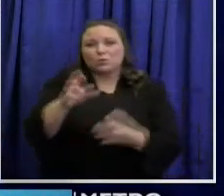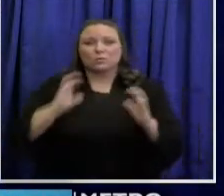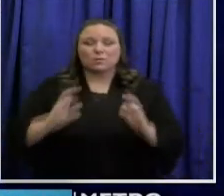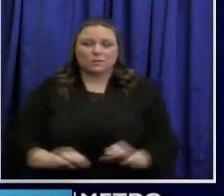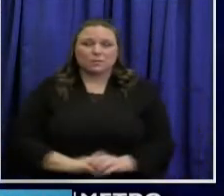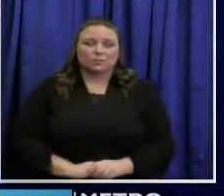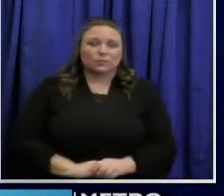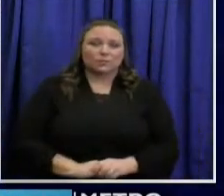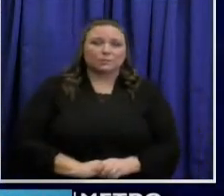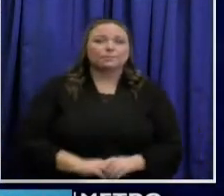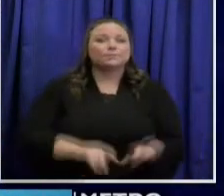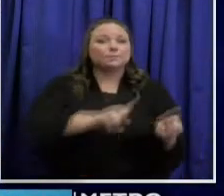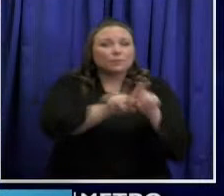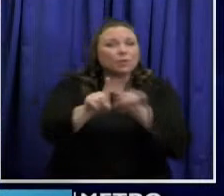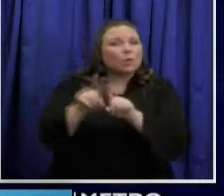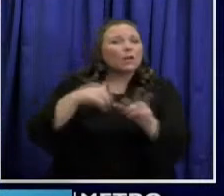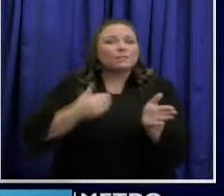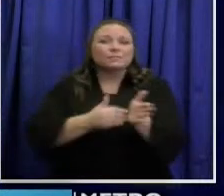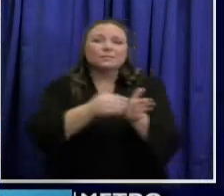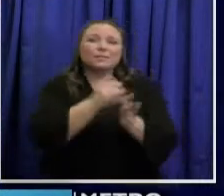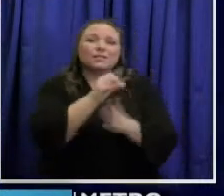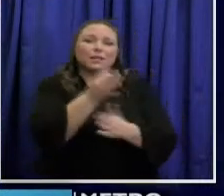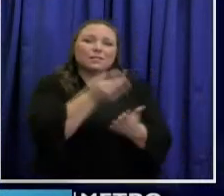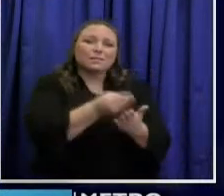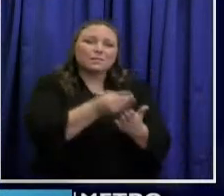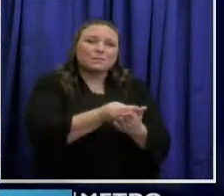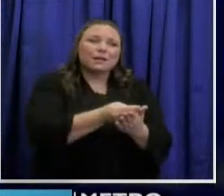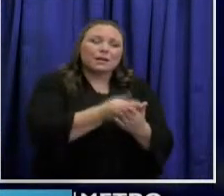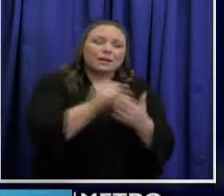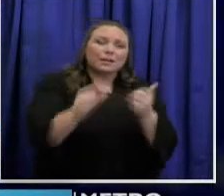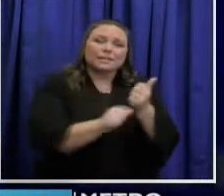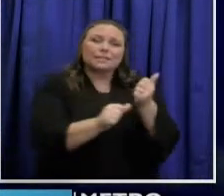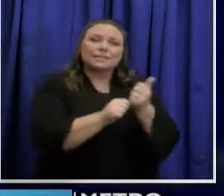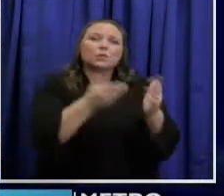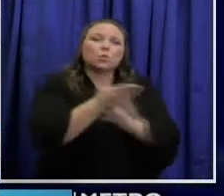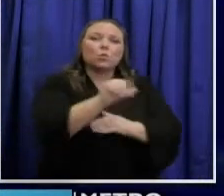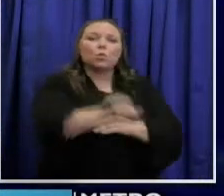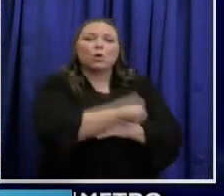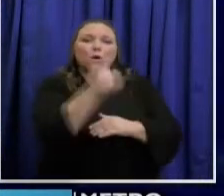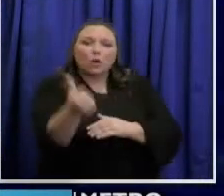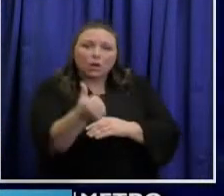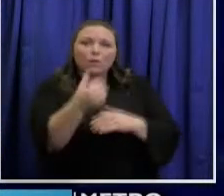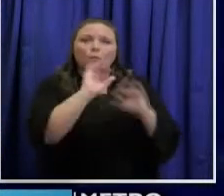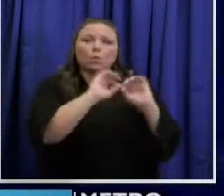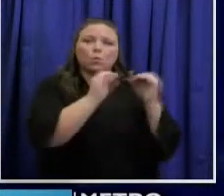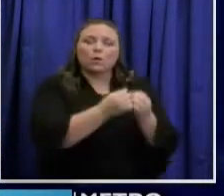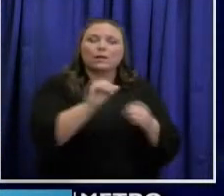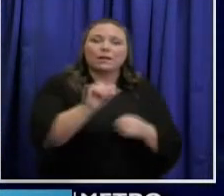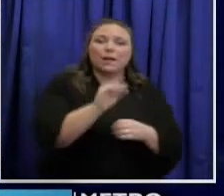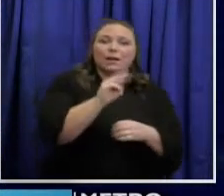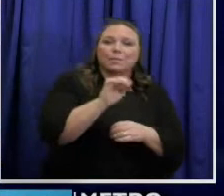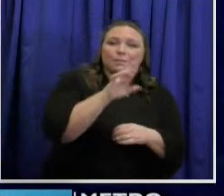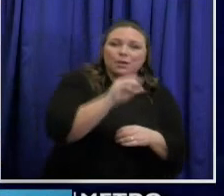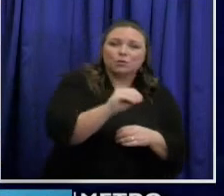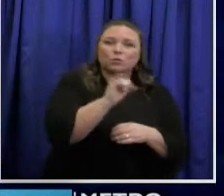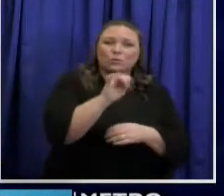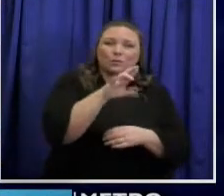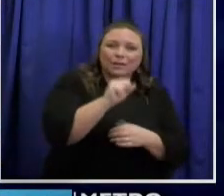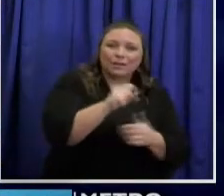are millions of dollars of assistance offered to other organizations like Metro Cares, Metro Action